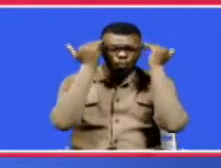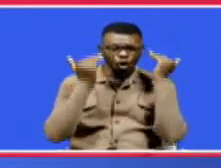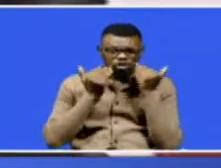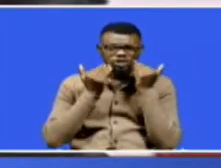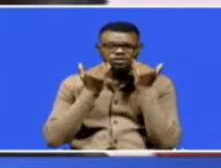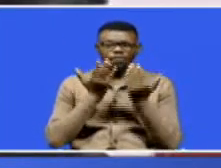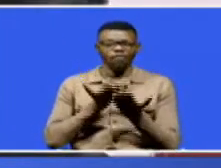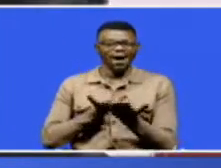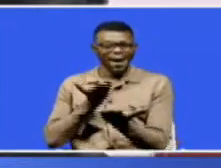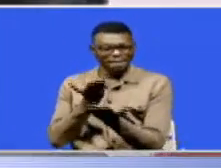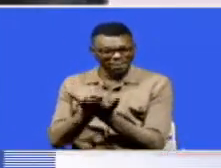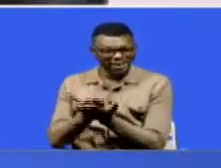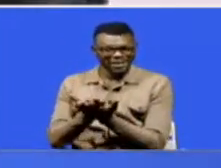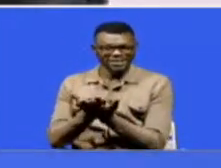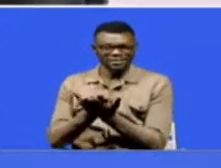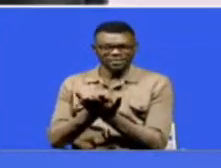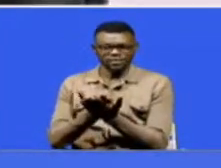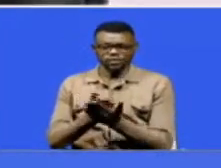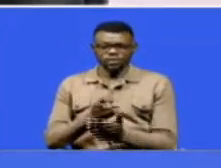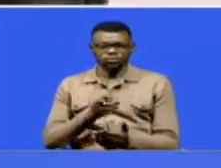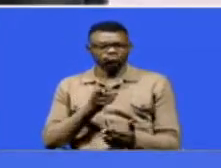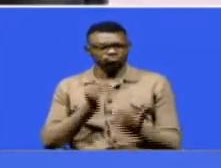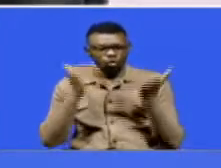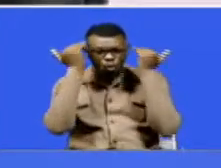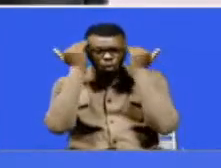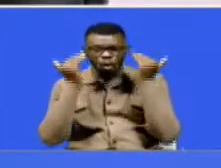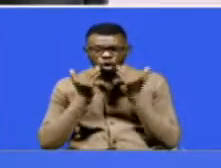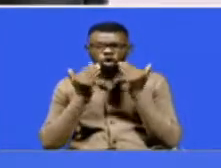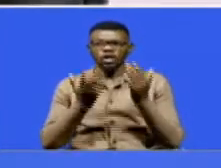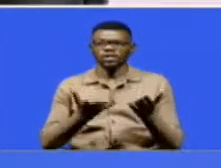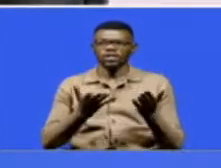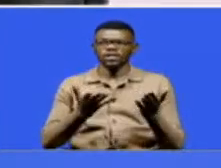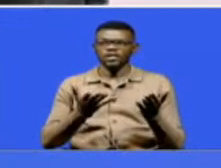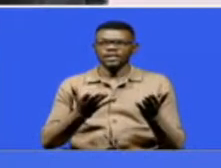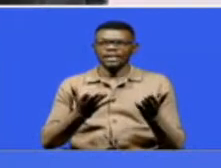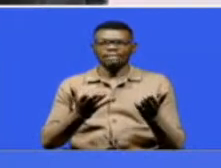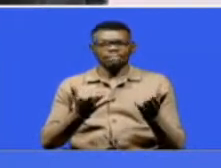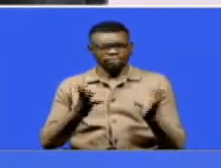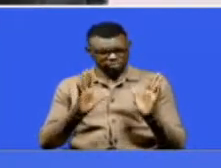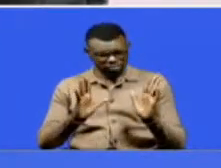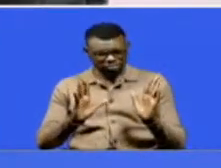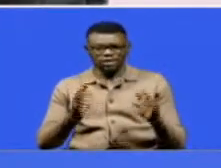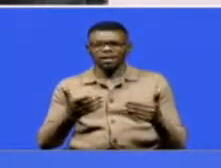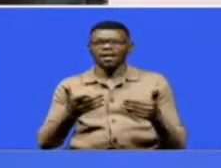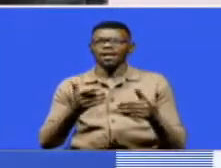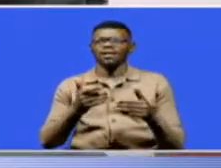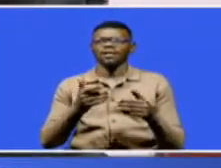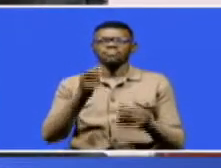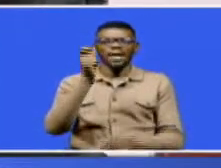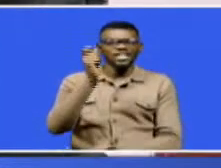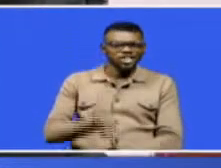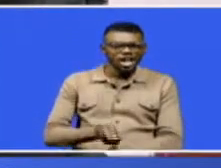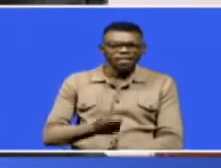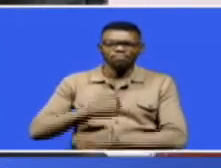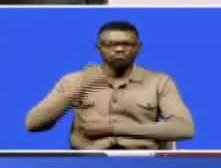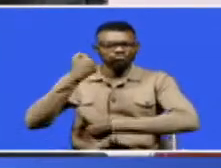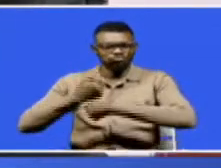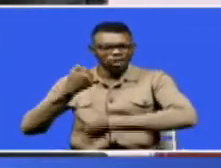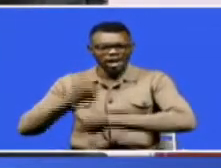is regarded as one of those courts that are most collegiate, where judges